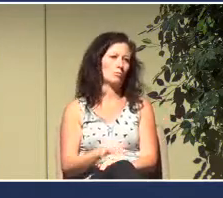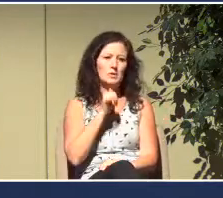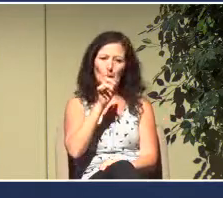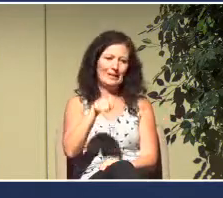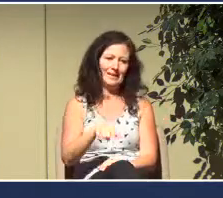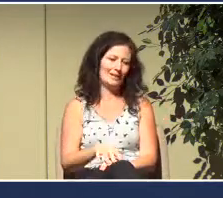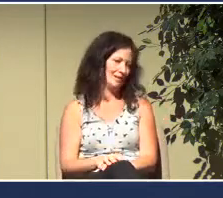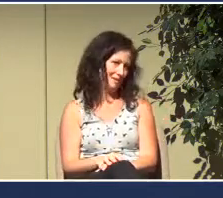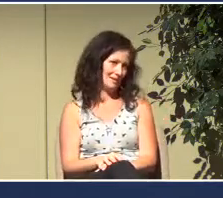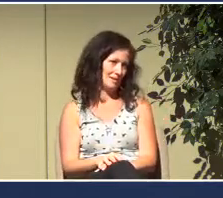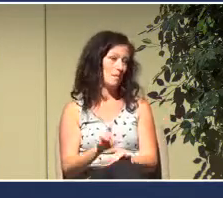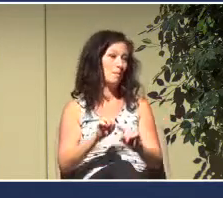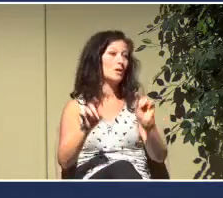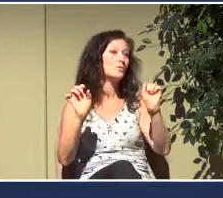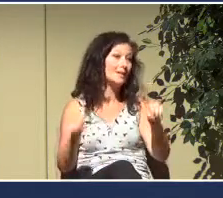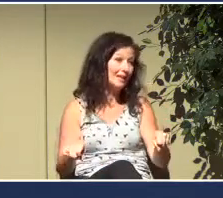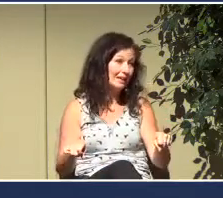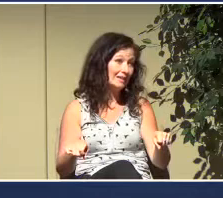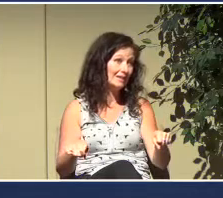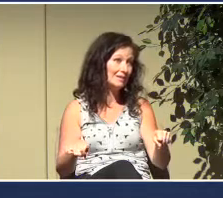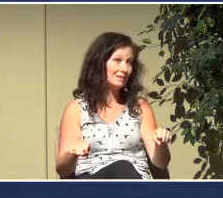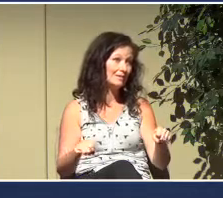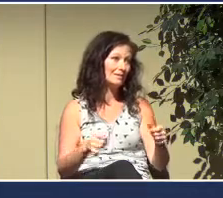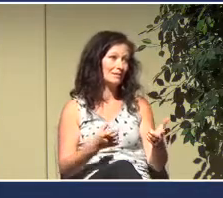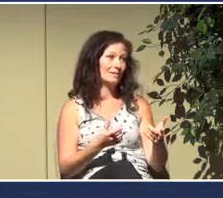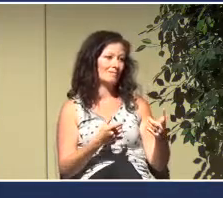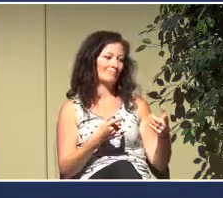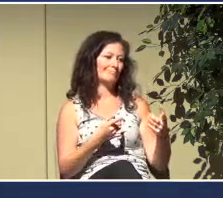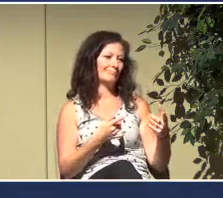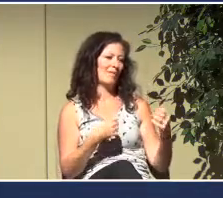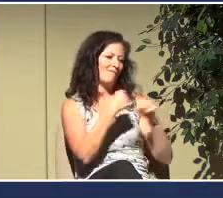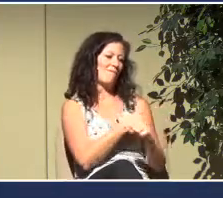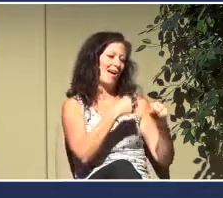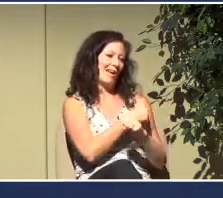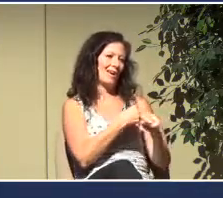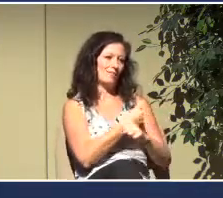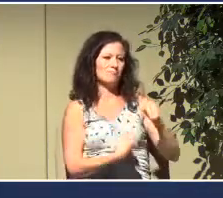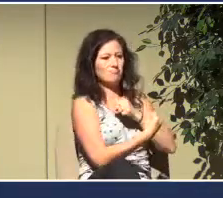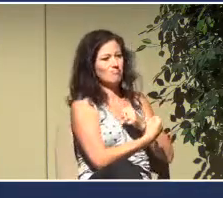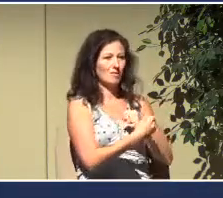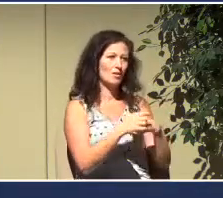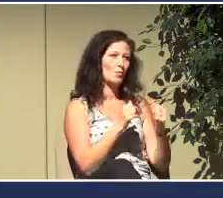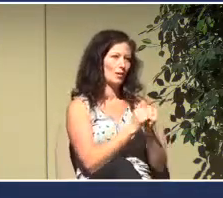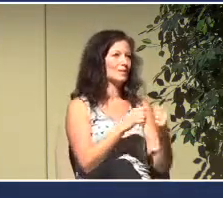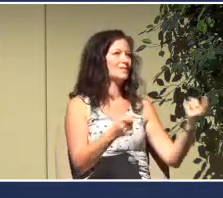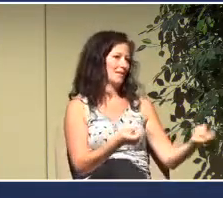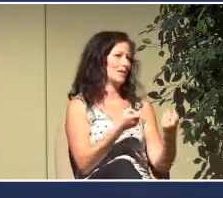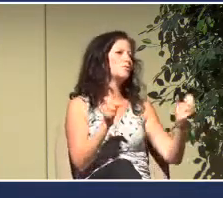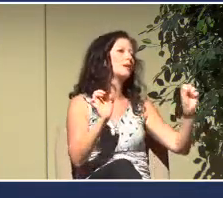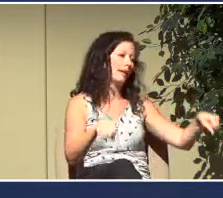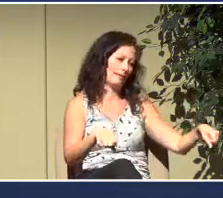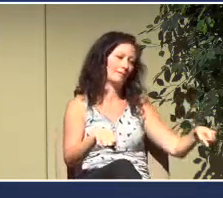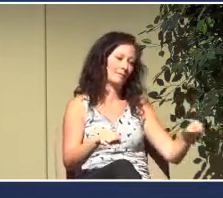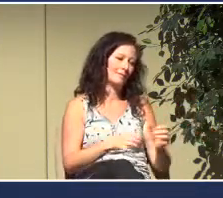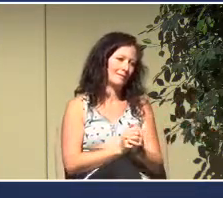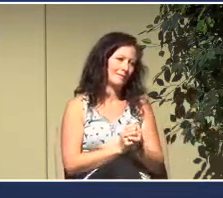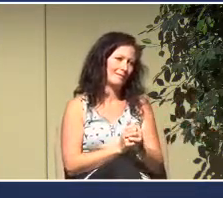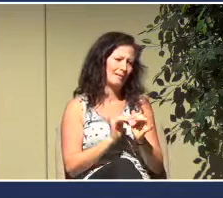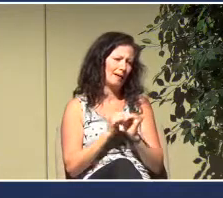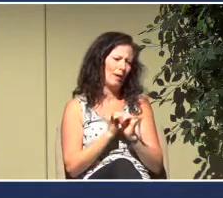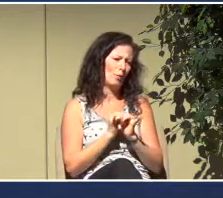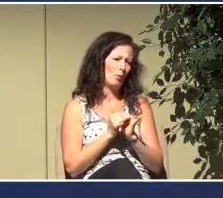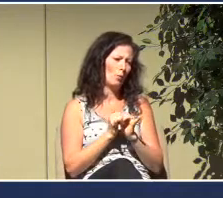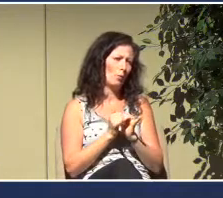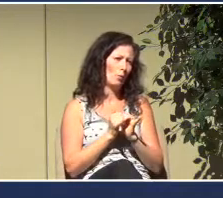But we can put our sin to death. We can give it a few good uppercuts, and it'll back down real quick. How? How do we do